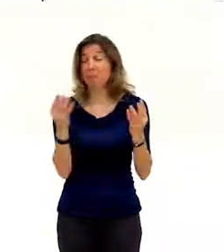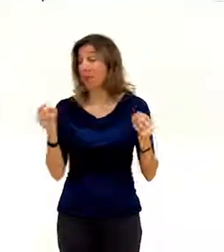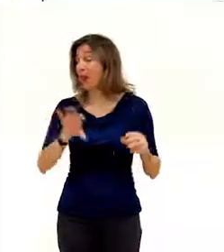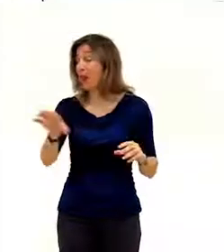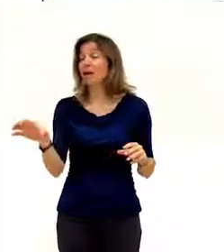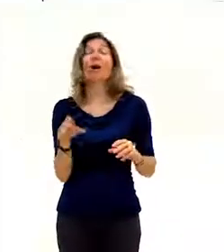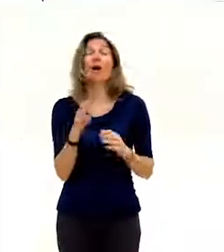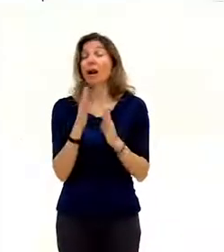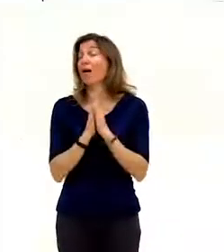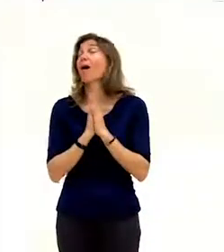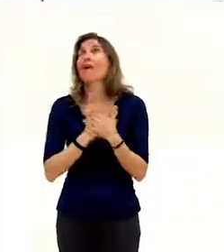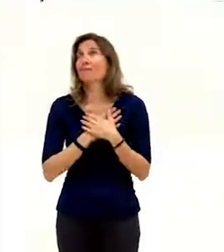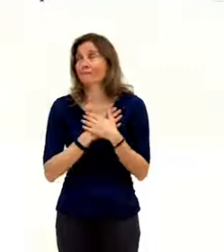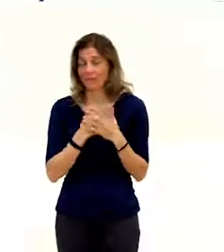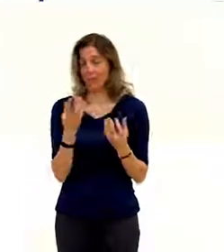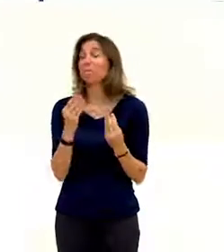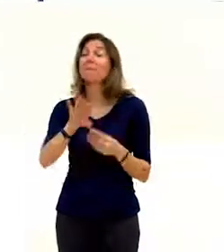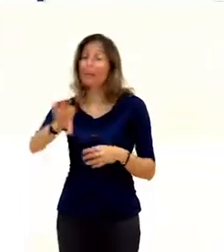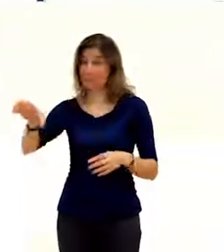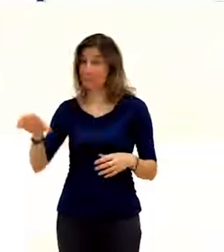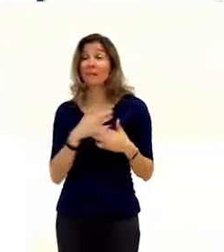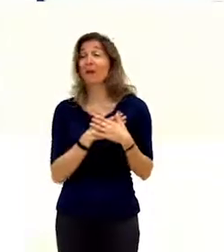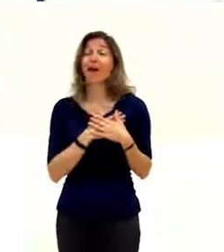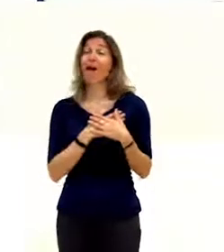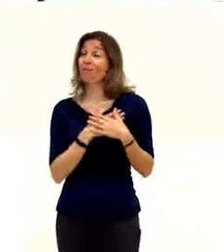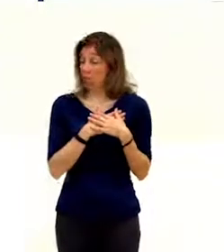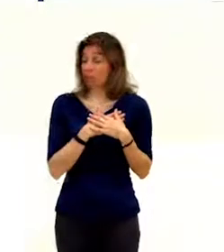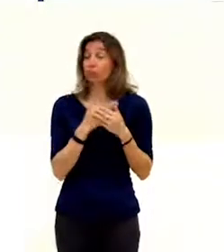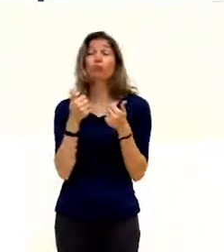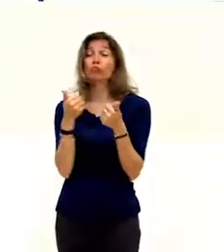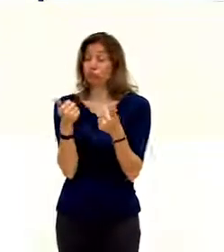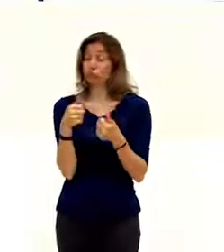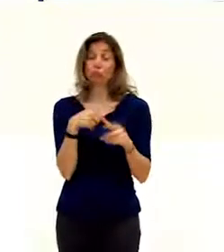it. A lot of member states feel comfortable